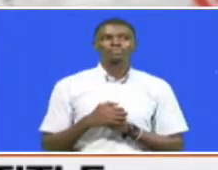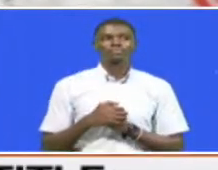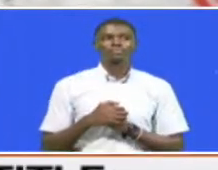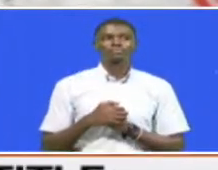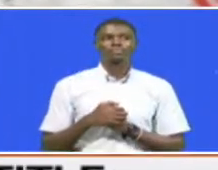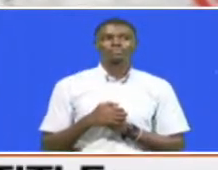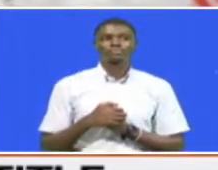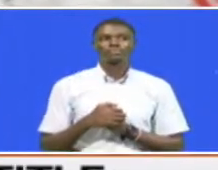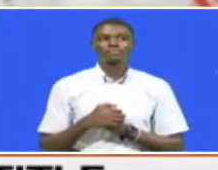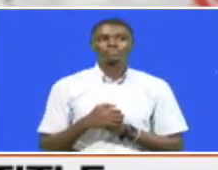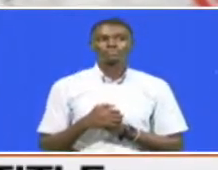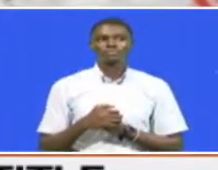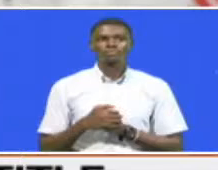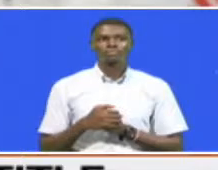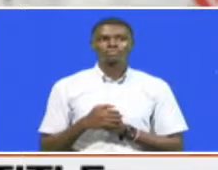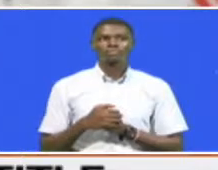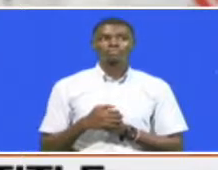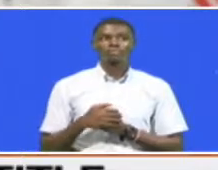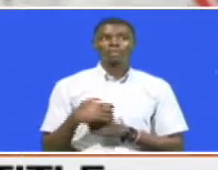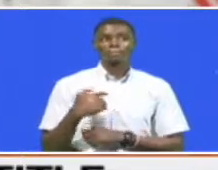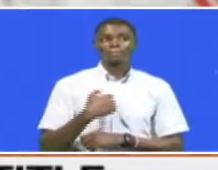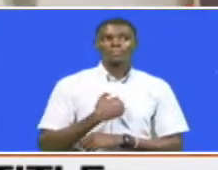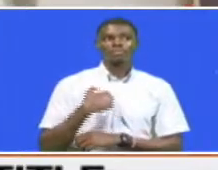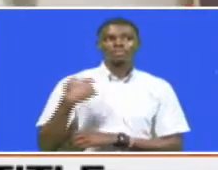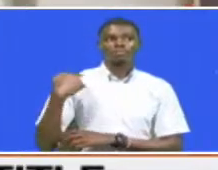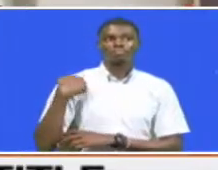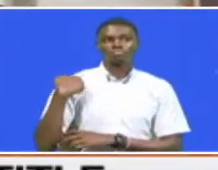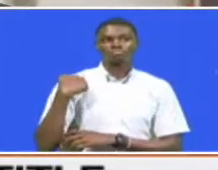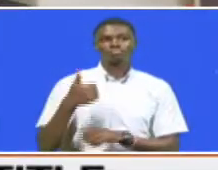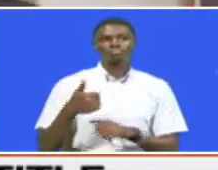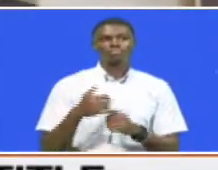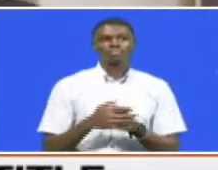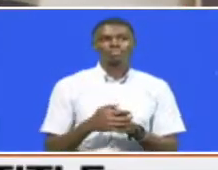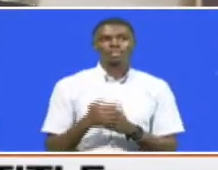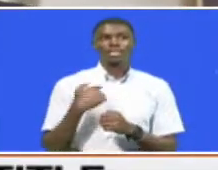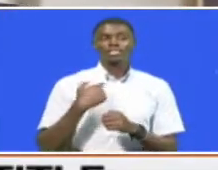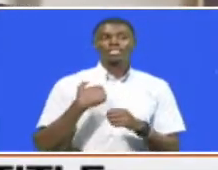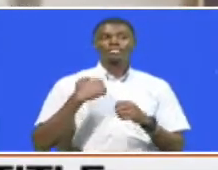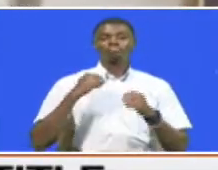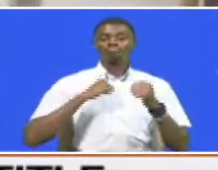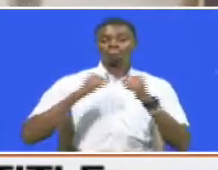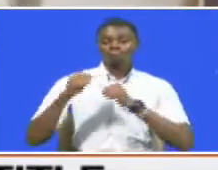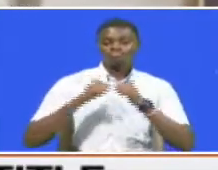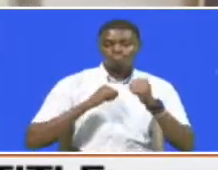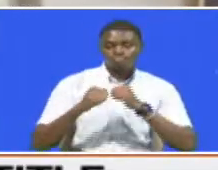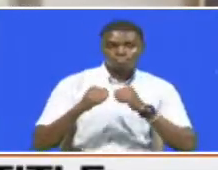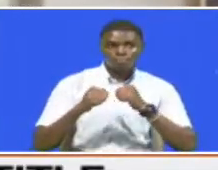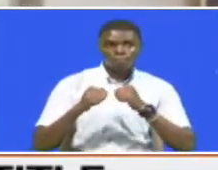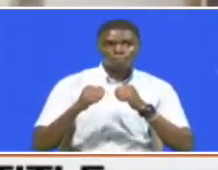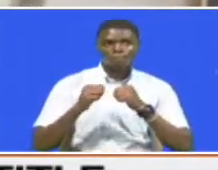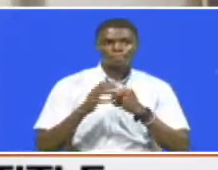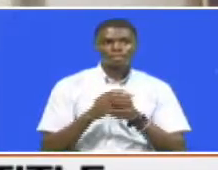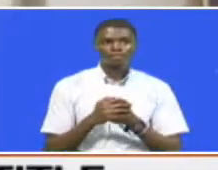bantam. I'm the number one. It's a commonwealth title fight.